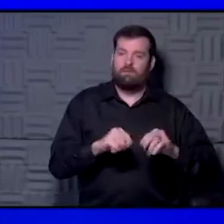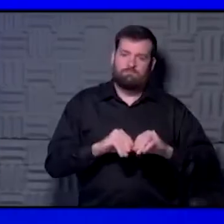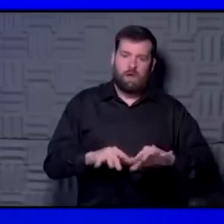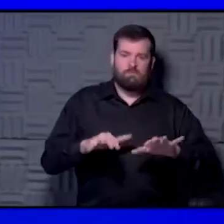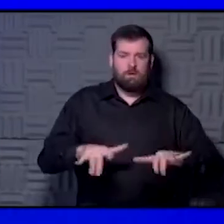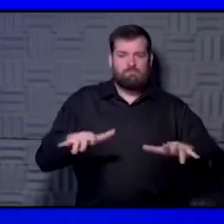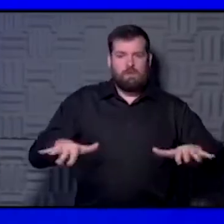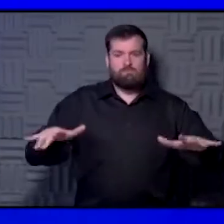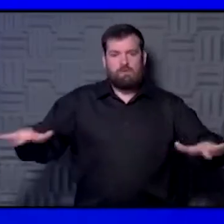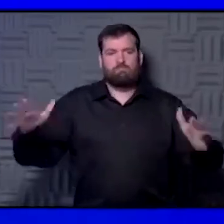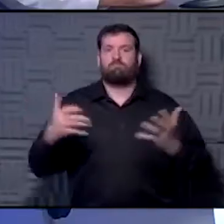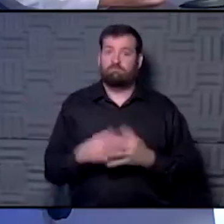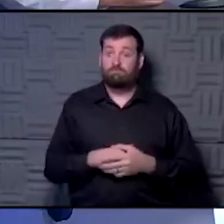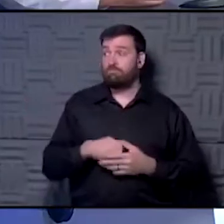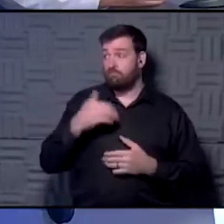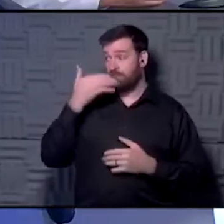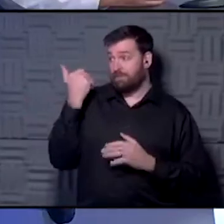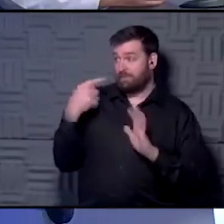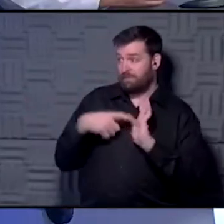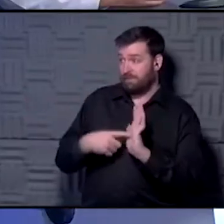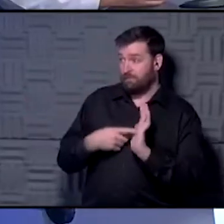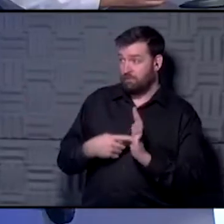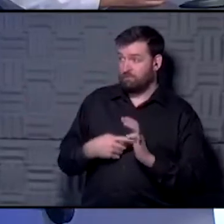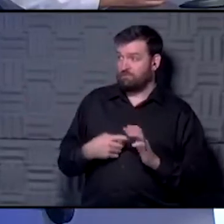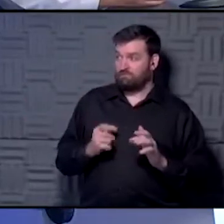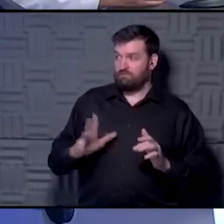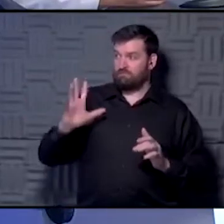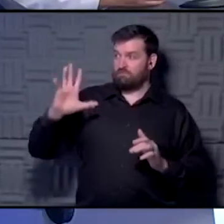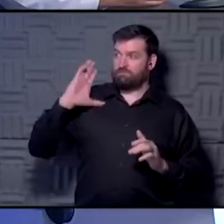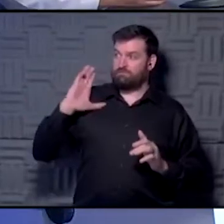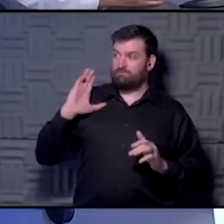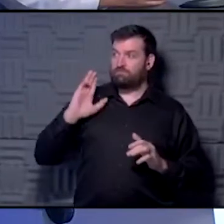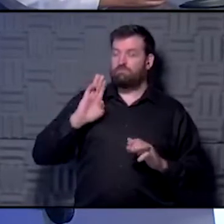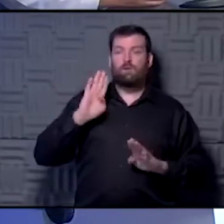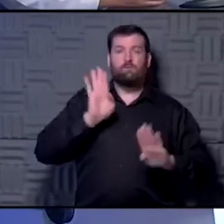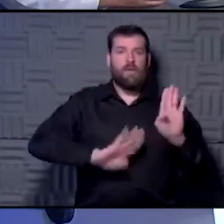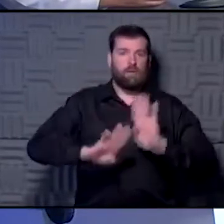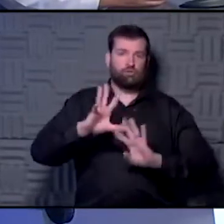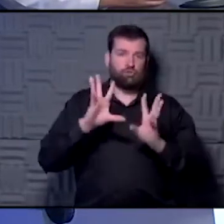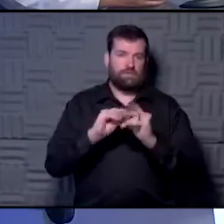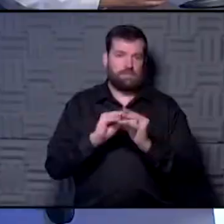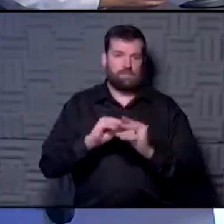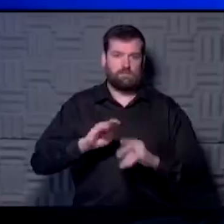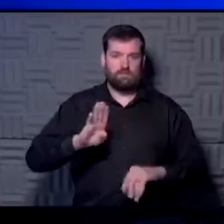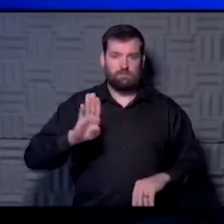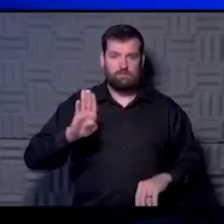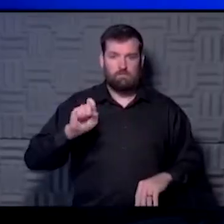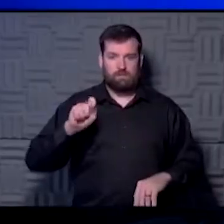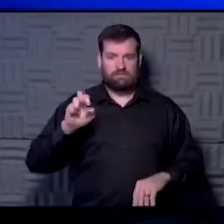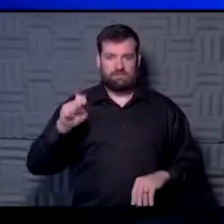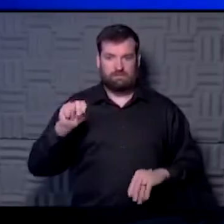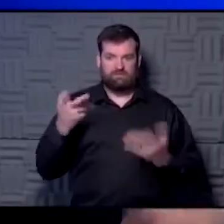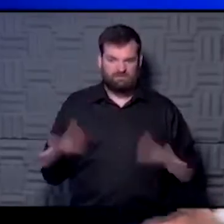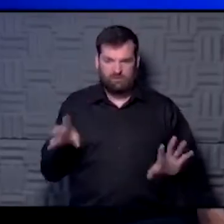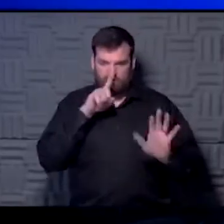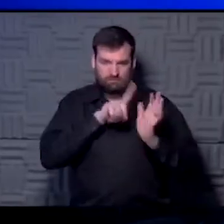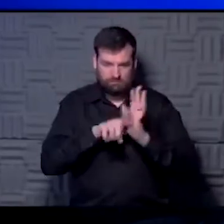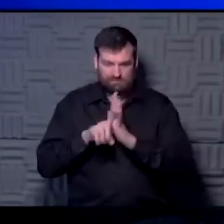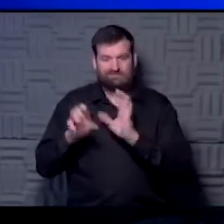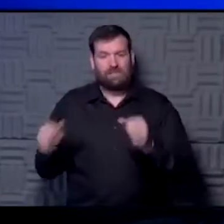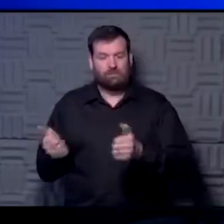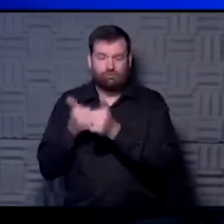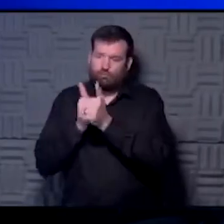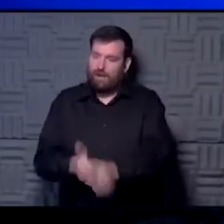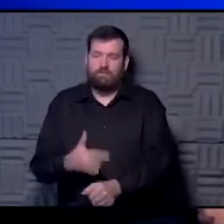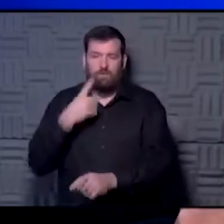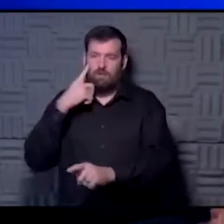blossoms into... Well, the best example of that was that original biological meeting in Boston. Yeah. That we've now been able to analyze because we've been able to track it for